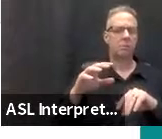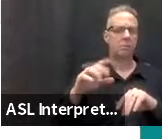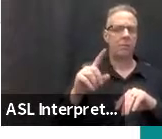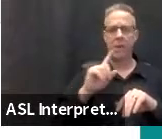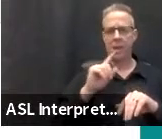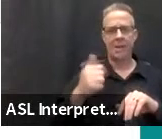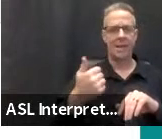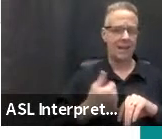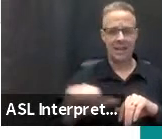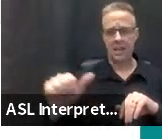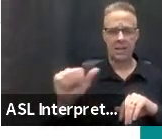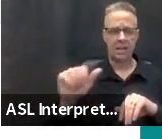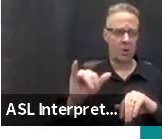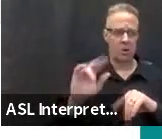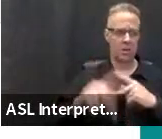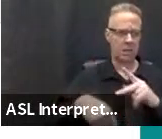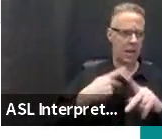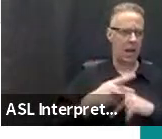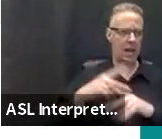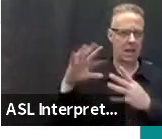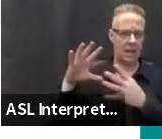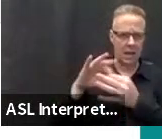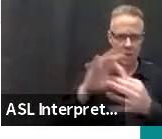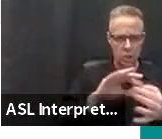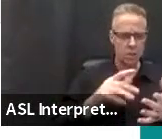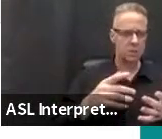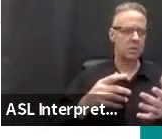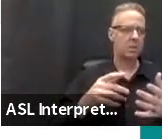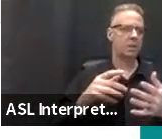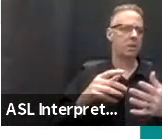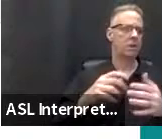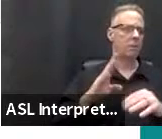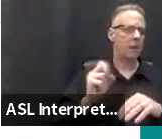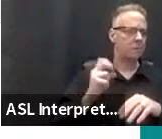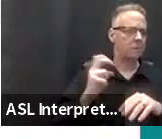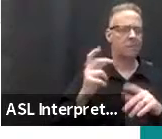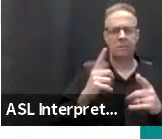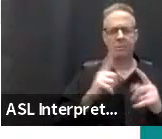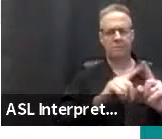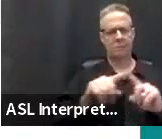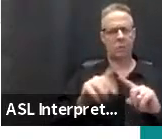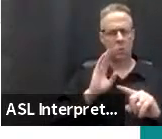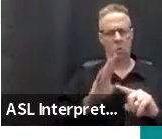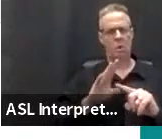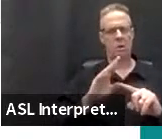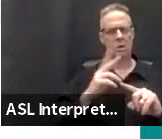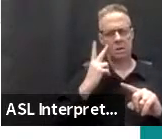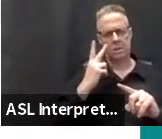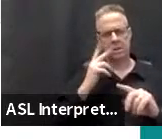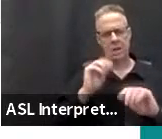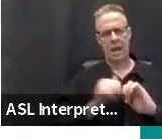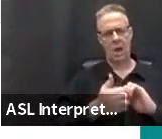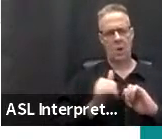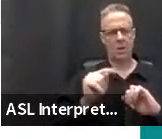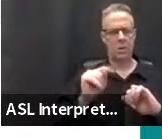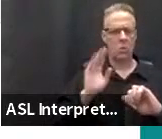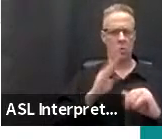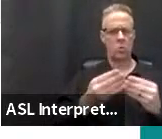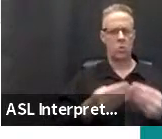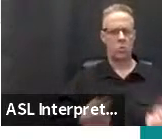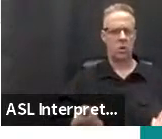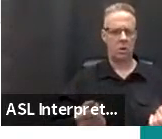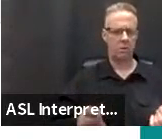any of these connections here rely upon how that is resolved? Sorry, that